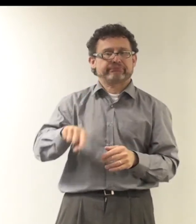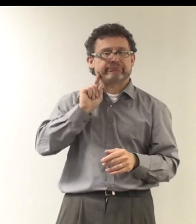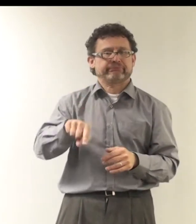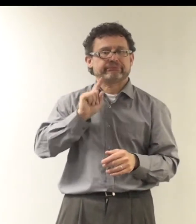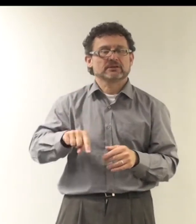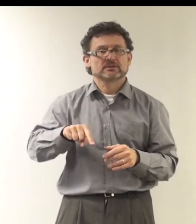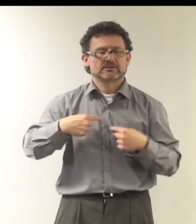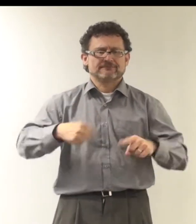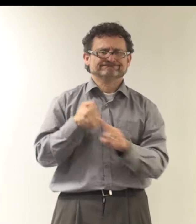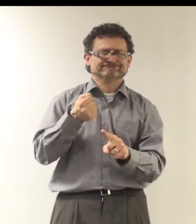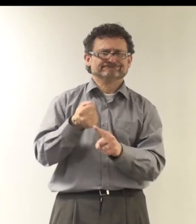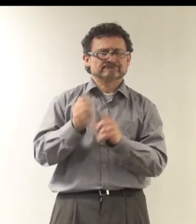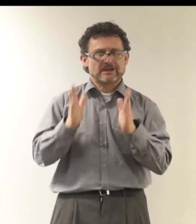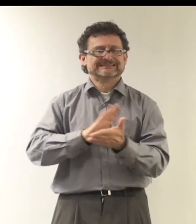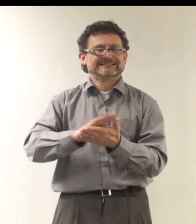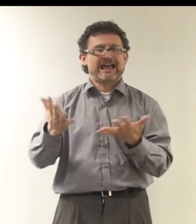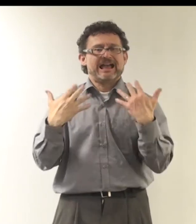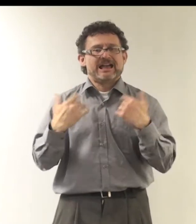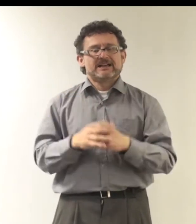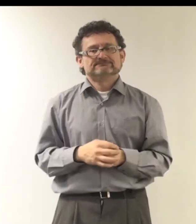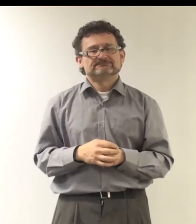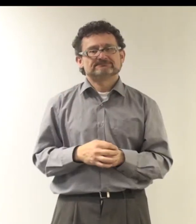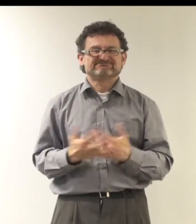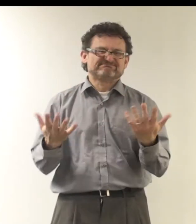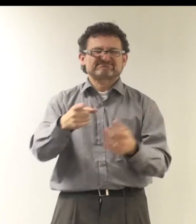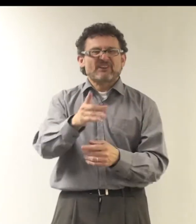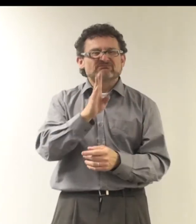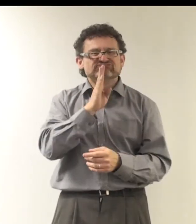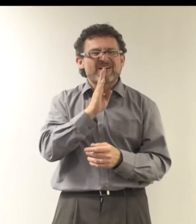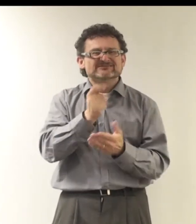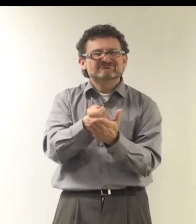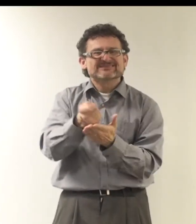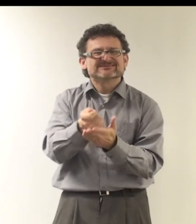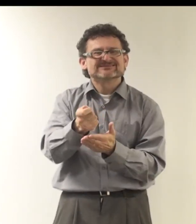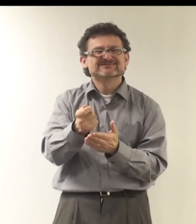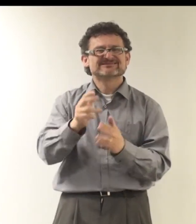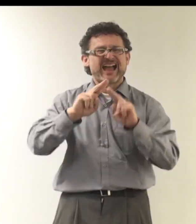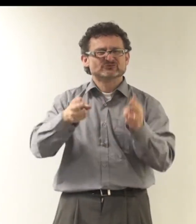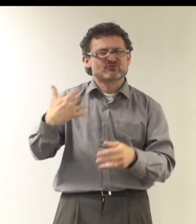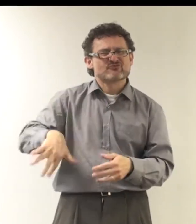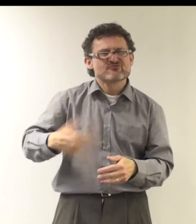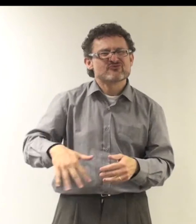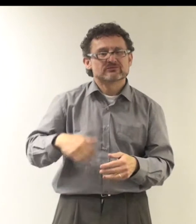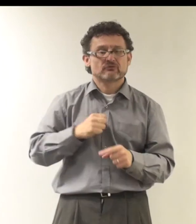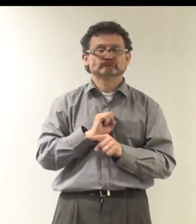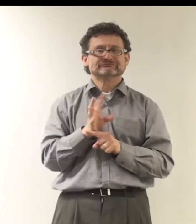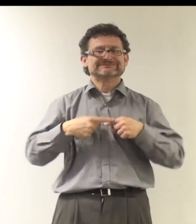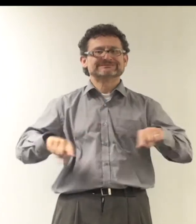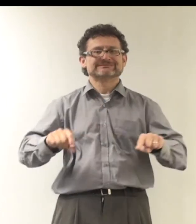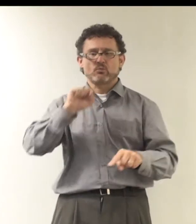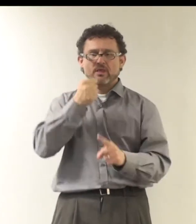for everyone. We would make all our streets safe and pleasant to walk and cycle and shop and live